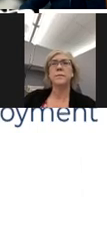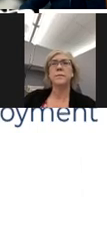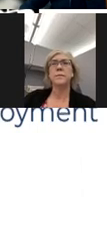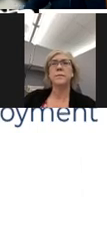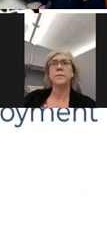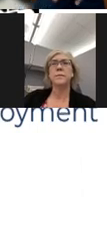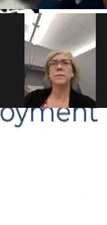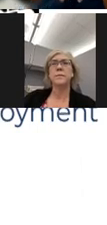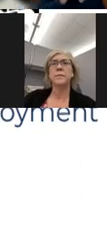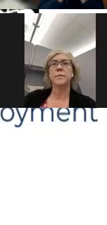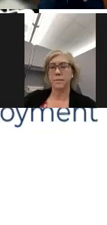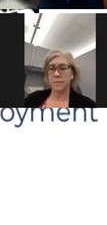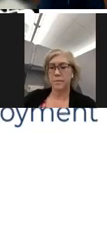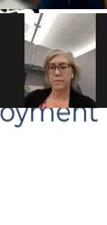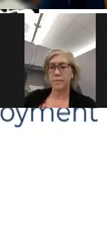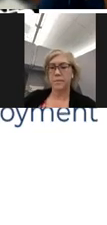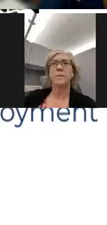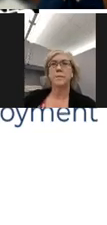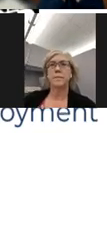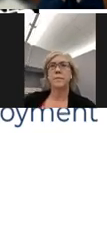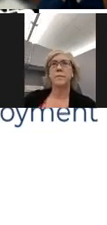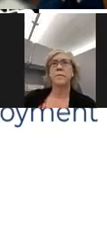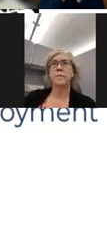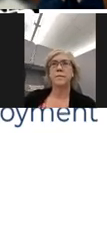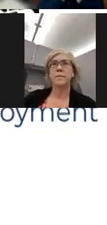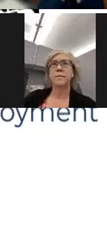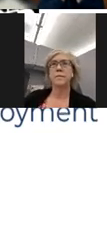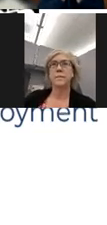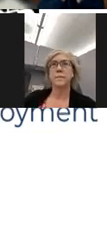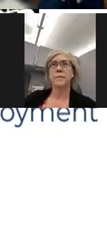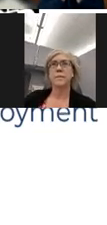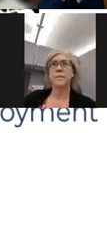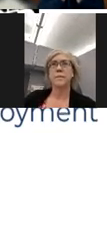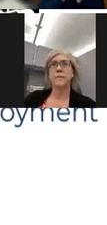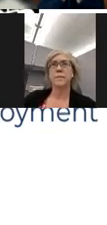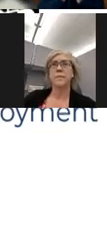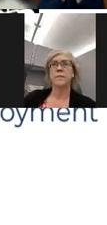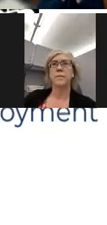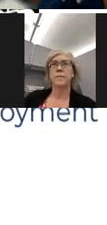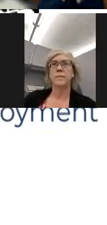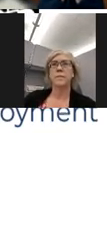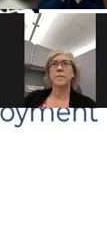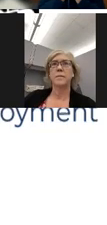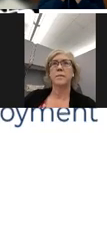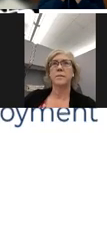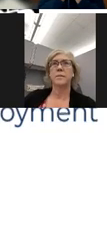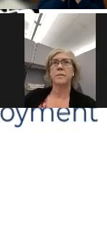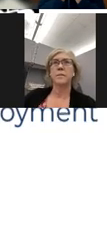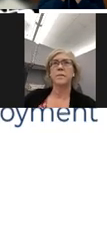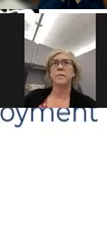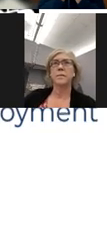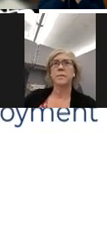CASAS, but we also use Work Keys, which is recognized nationally by employers that it's a system that's used to